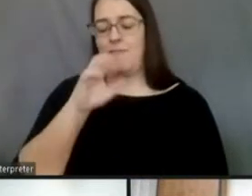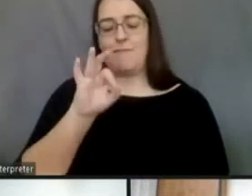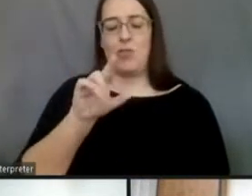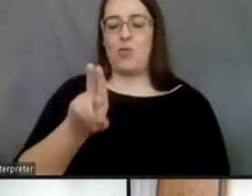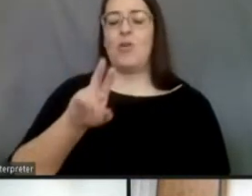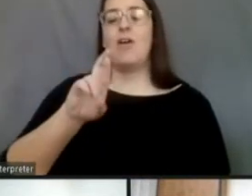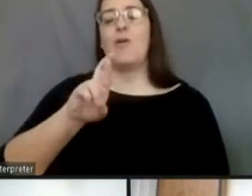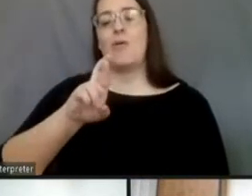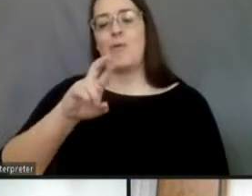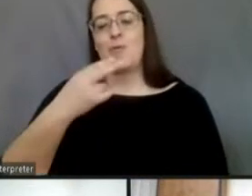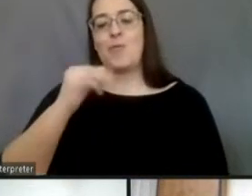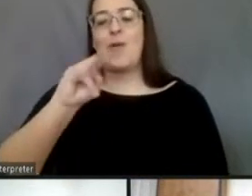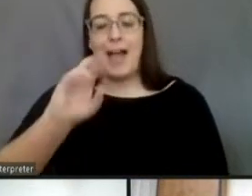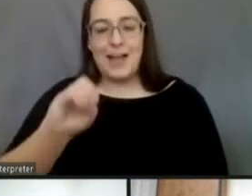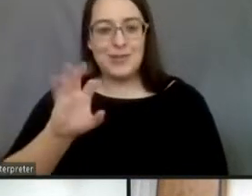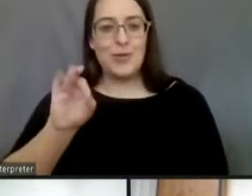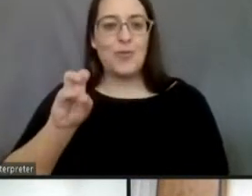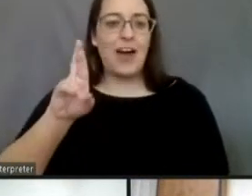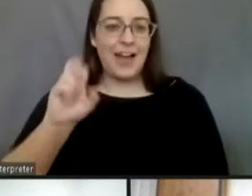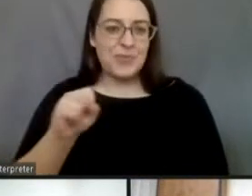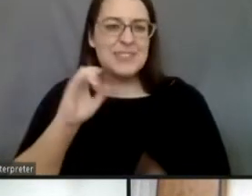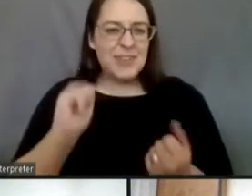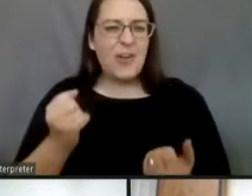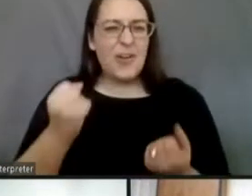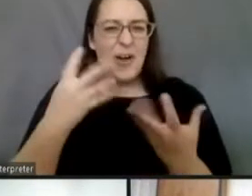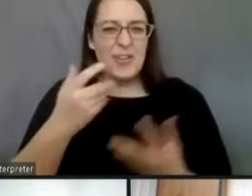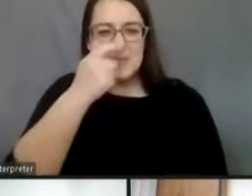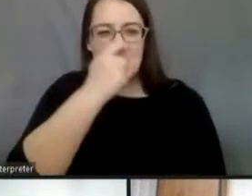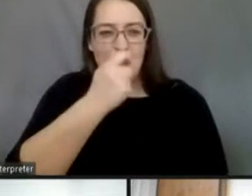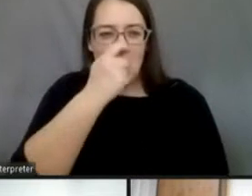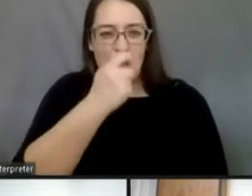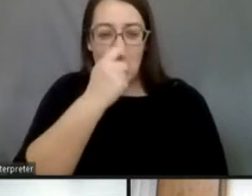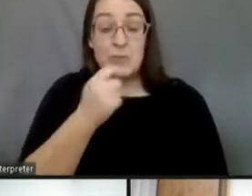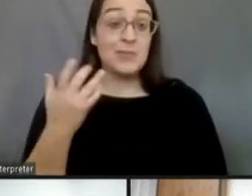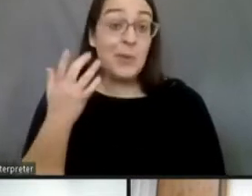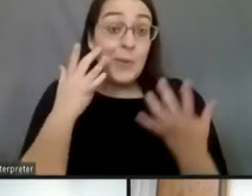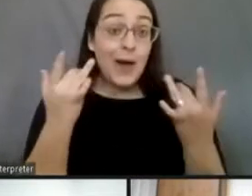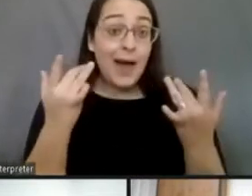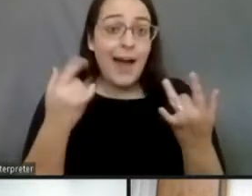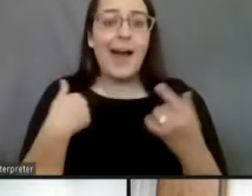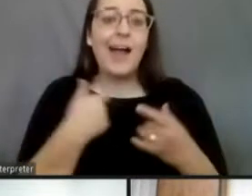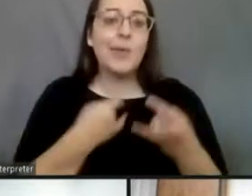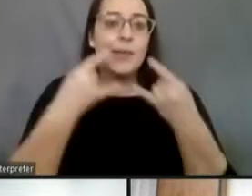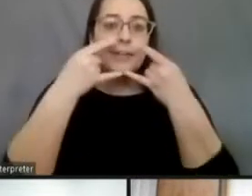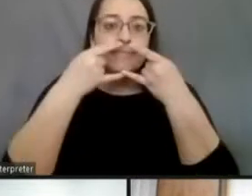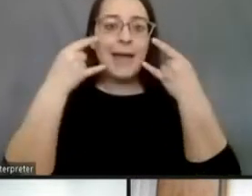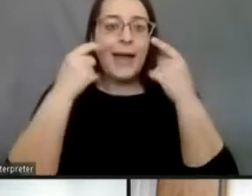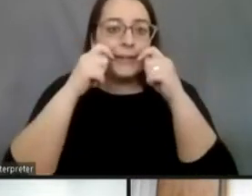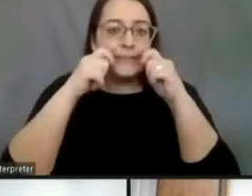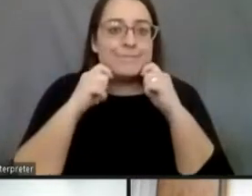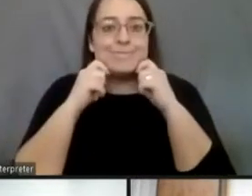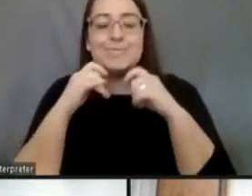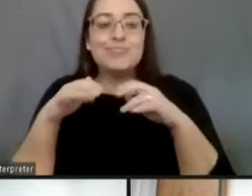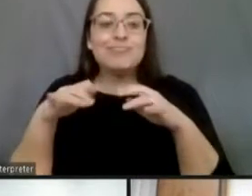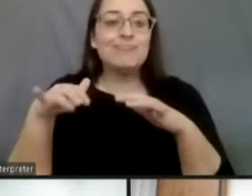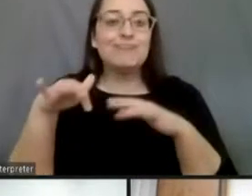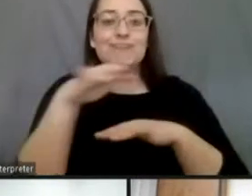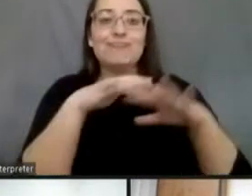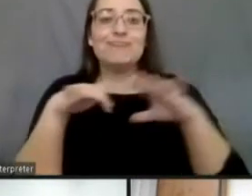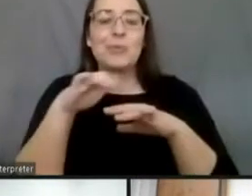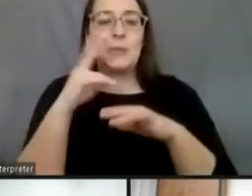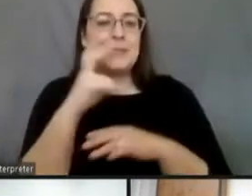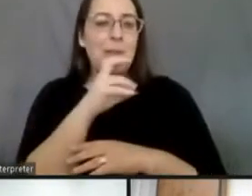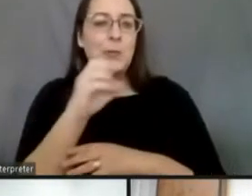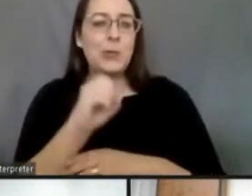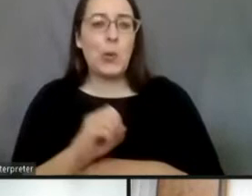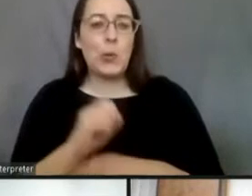year causing colds. And guess what? As we reduce our mask use and reduce some of our restrictions, we're seeing the old suspects